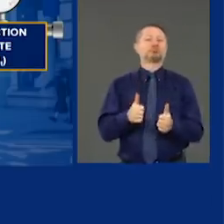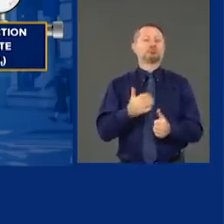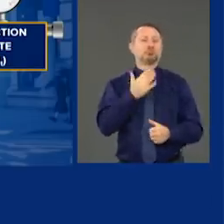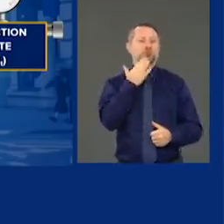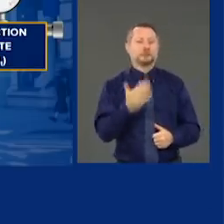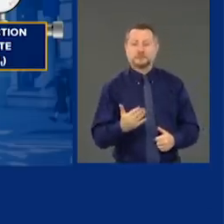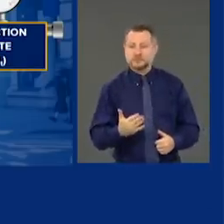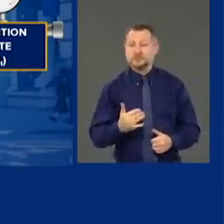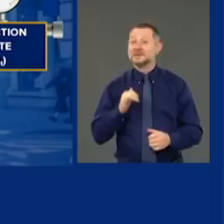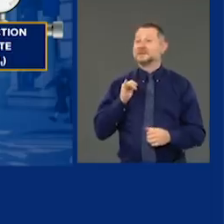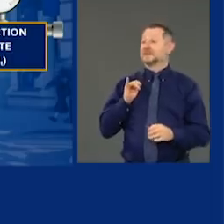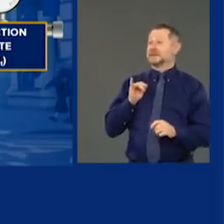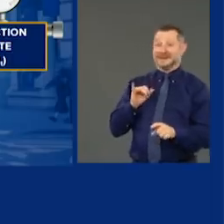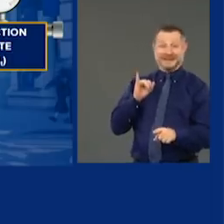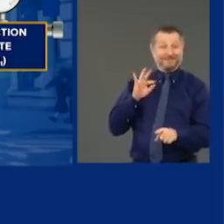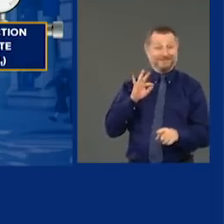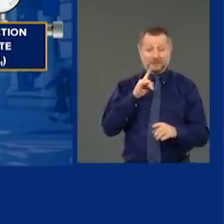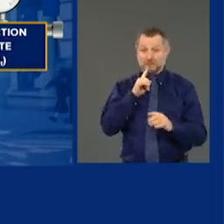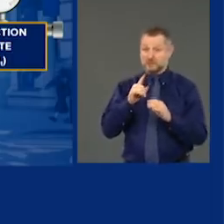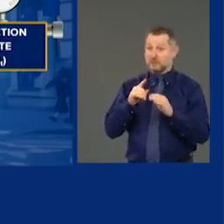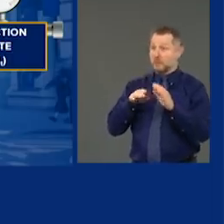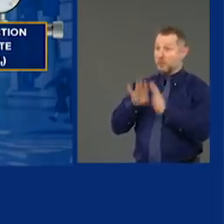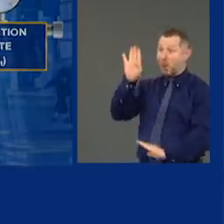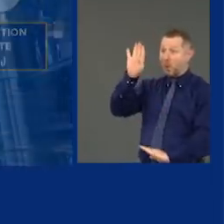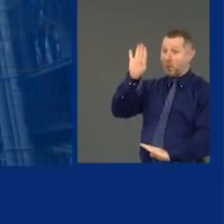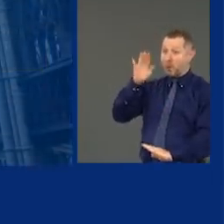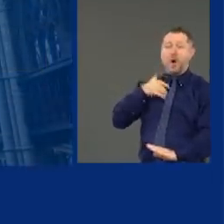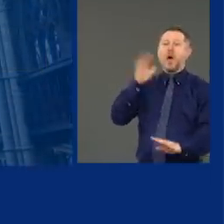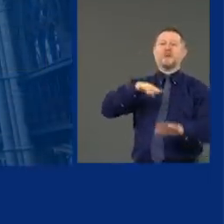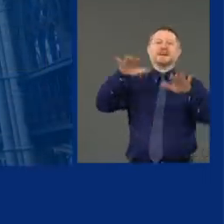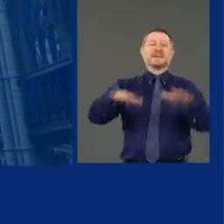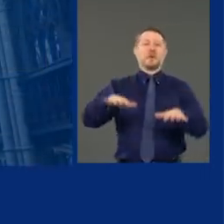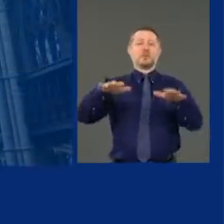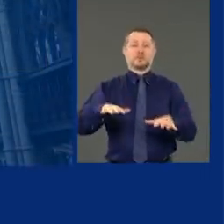change, that would change. But right now, that's where we are.